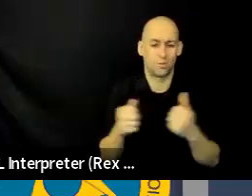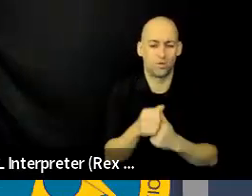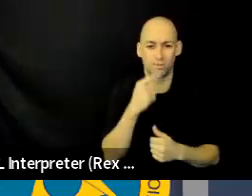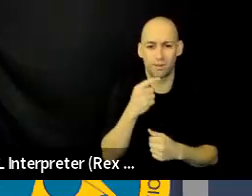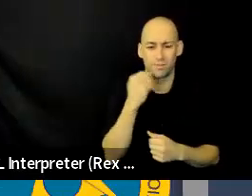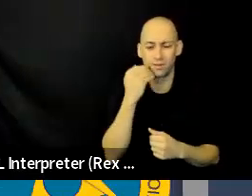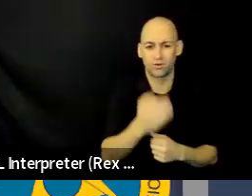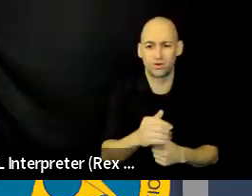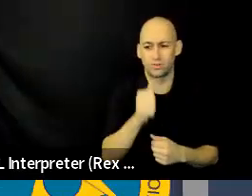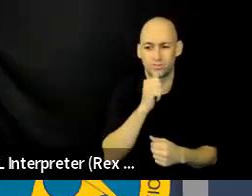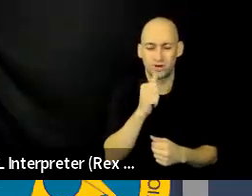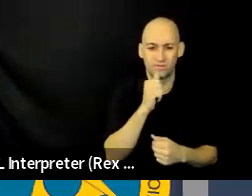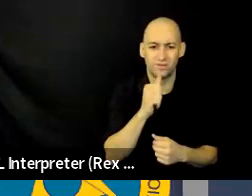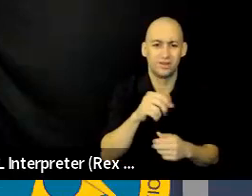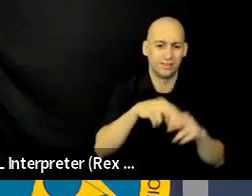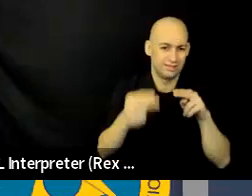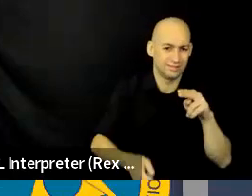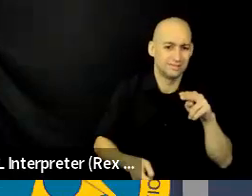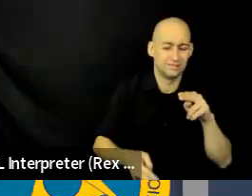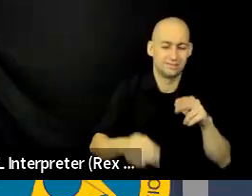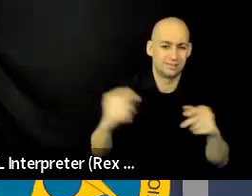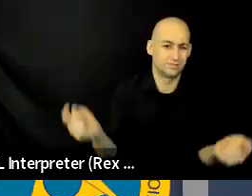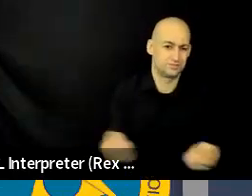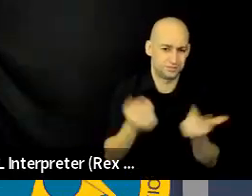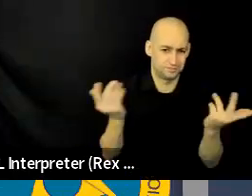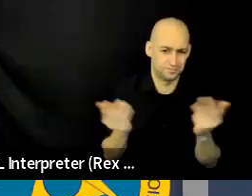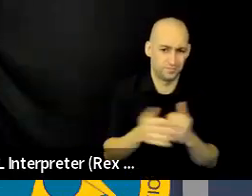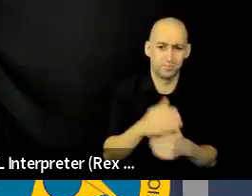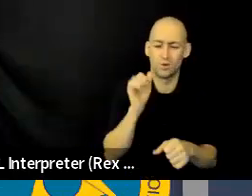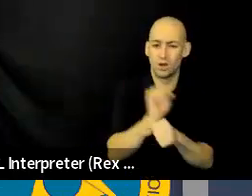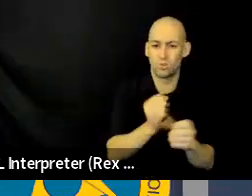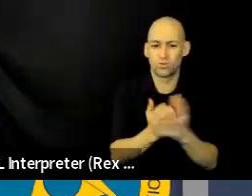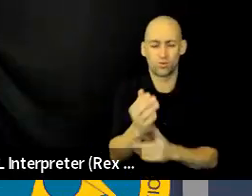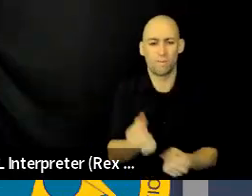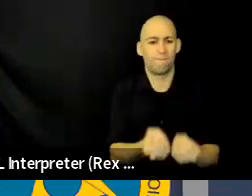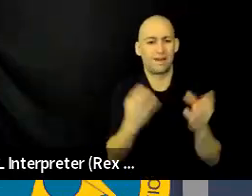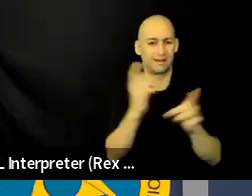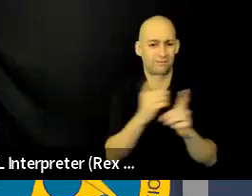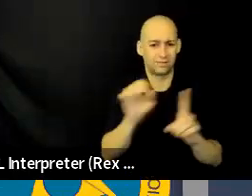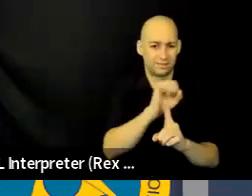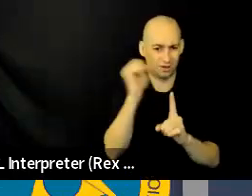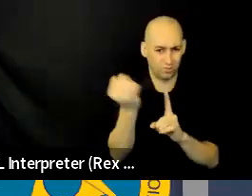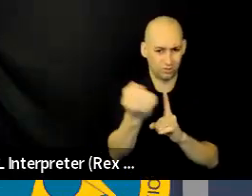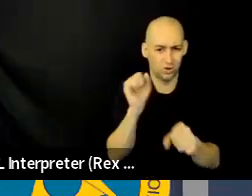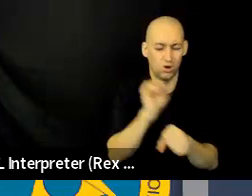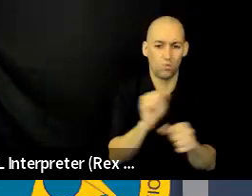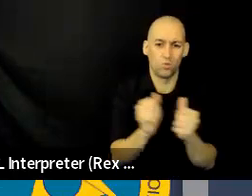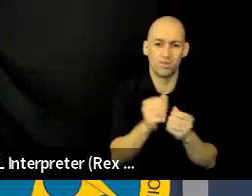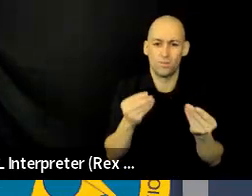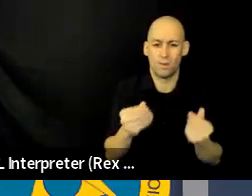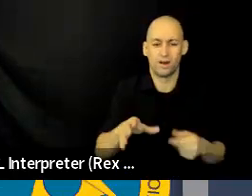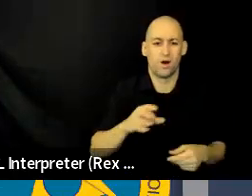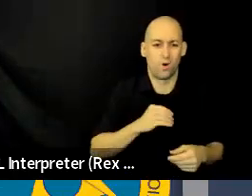private injury. And again, we've worked through many different scenarios and worked with the property owner over an extended period of time to try to